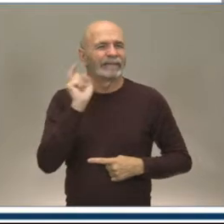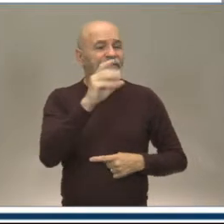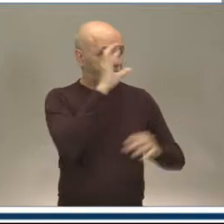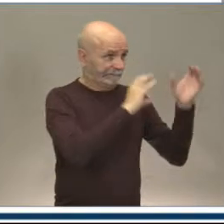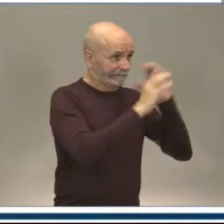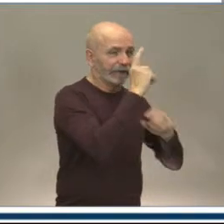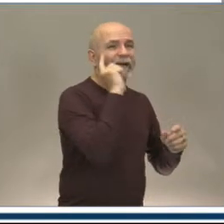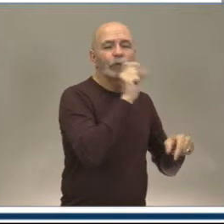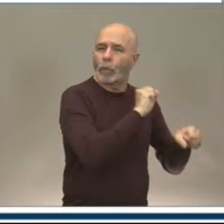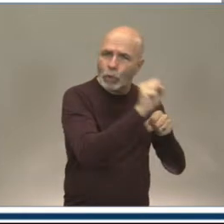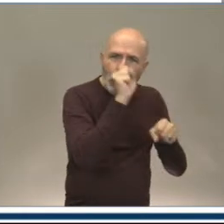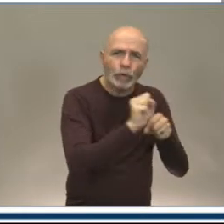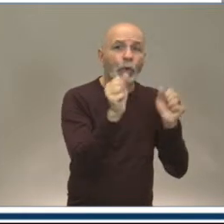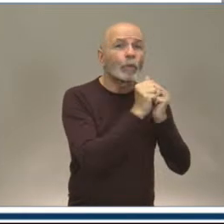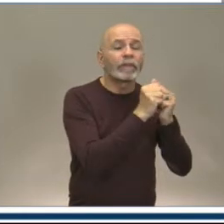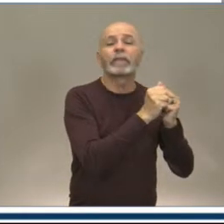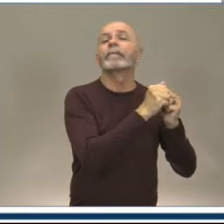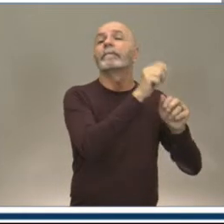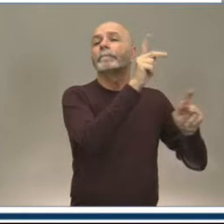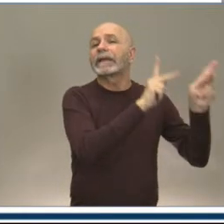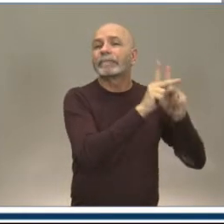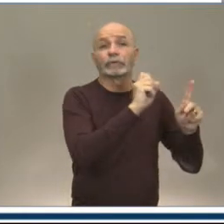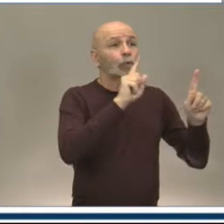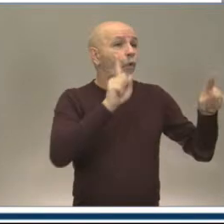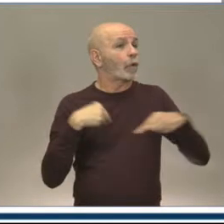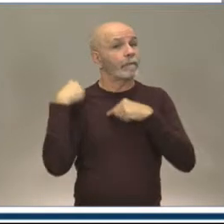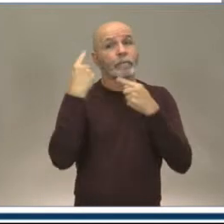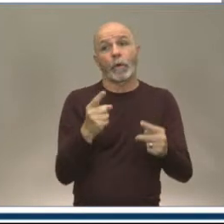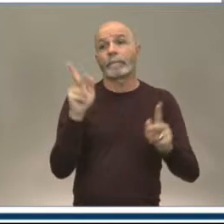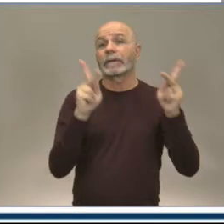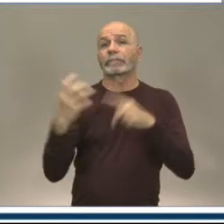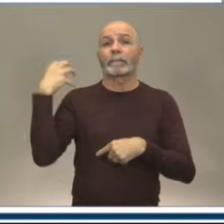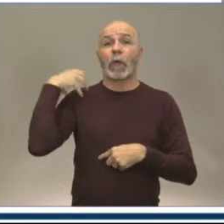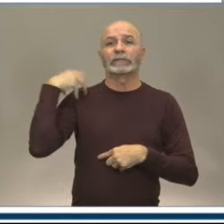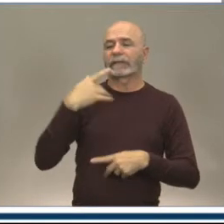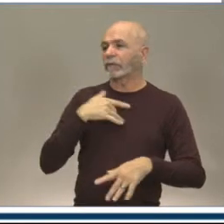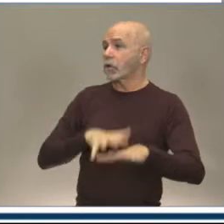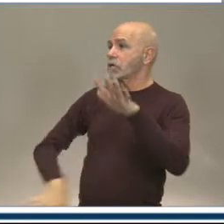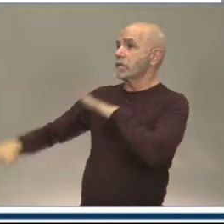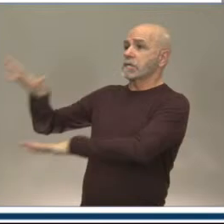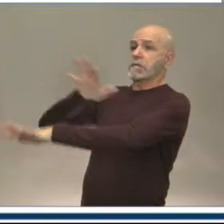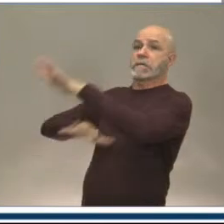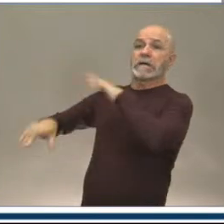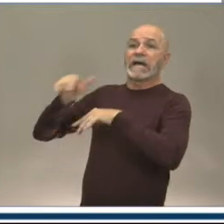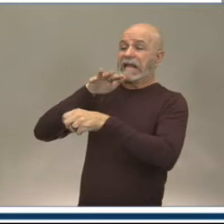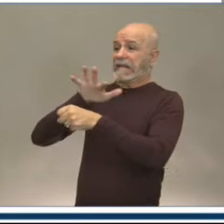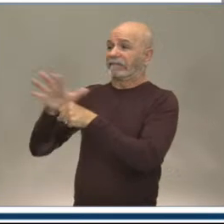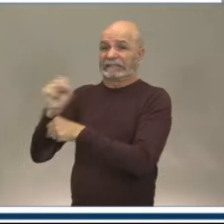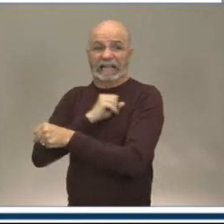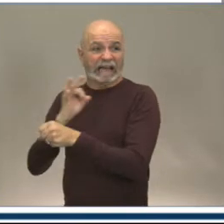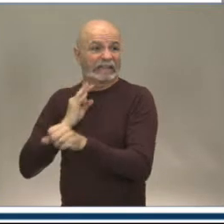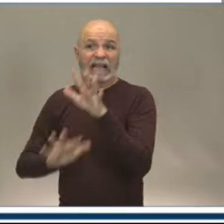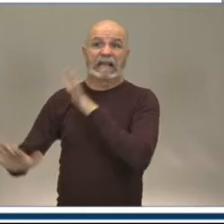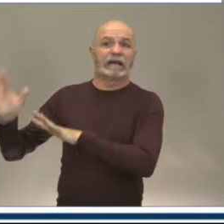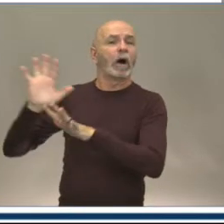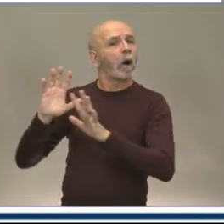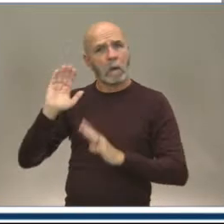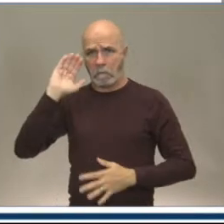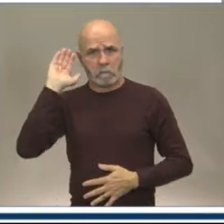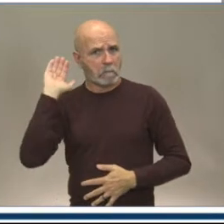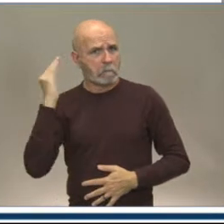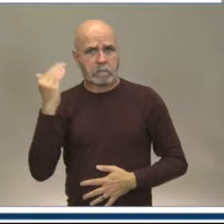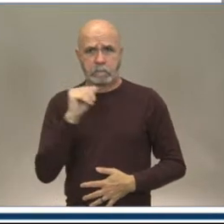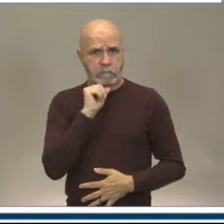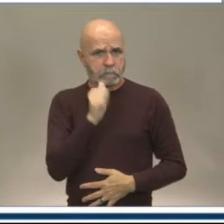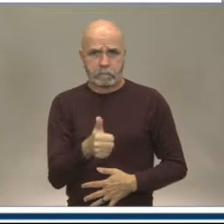employer that is expecting any major impacts to service delivery. They have to deal with, and they'll have